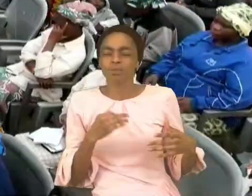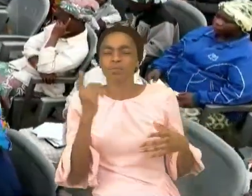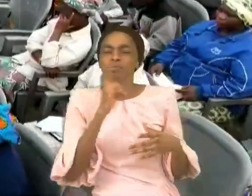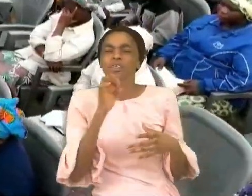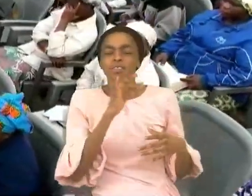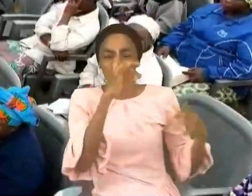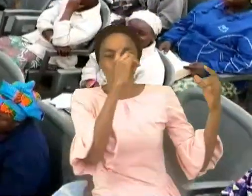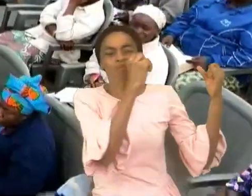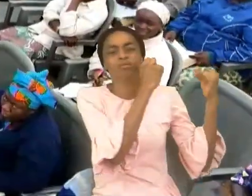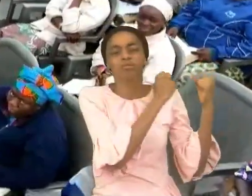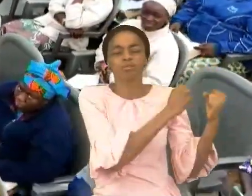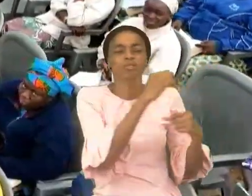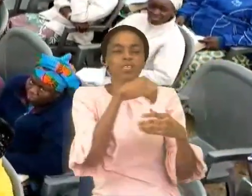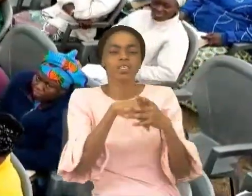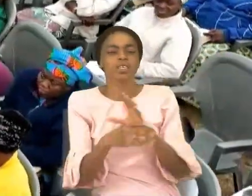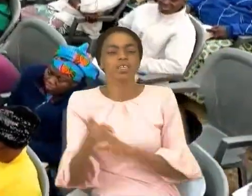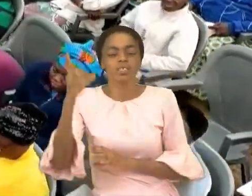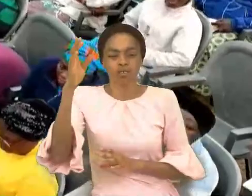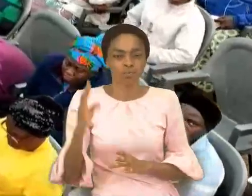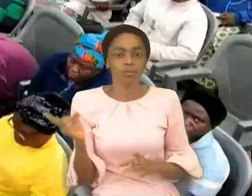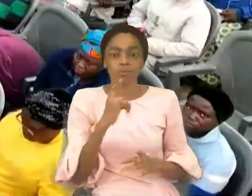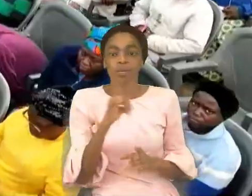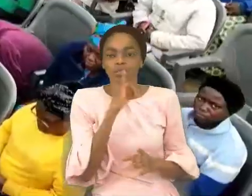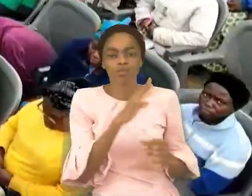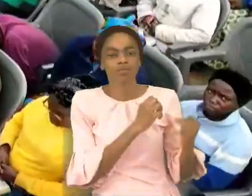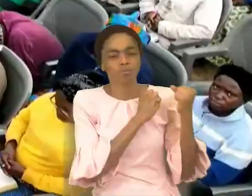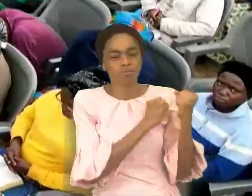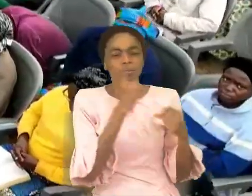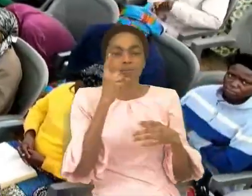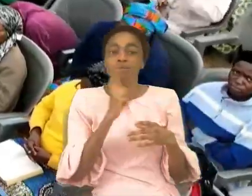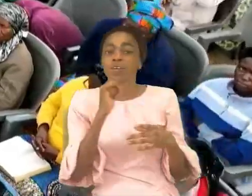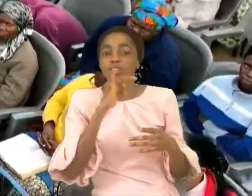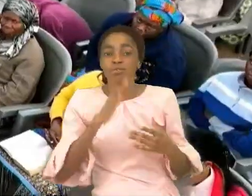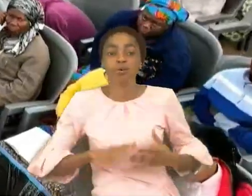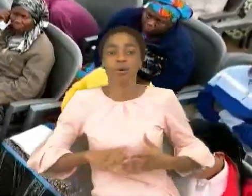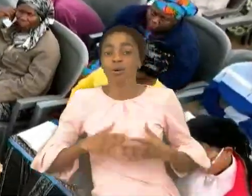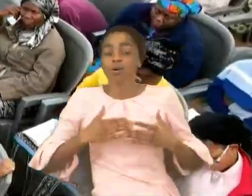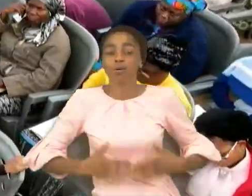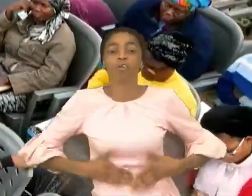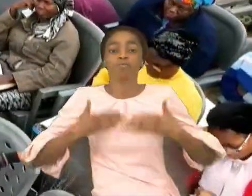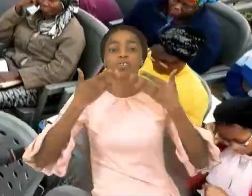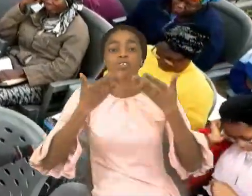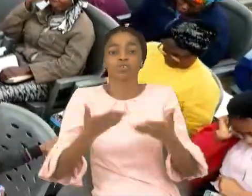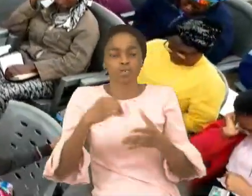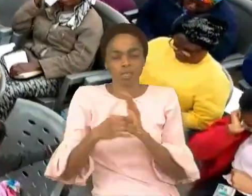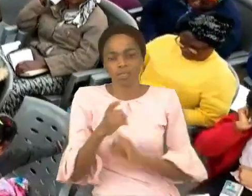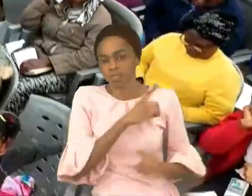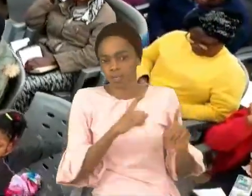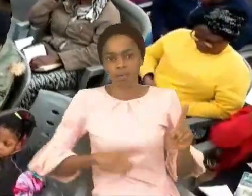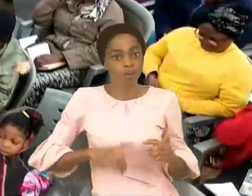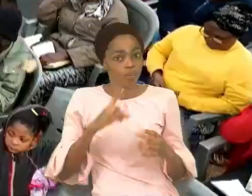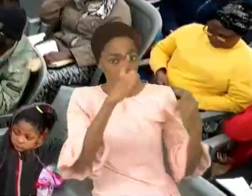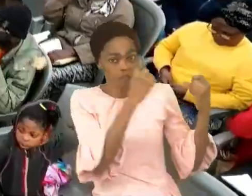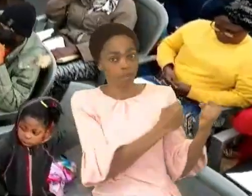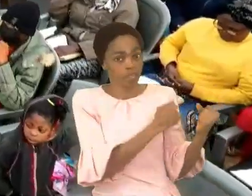where is your profession in the Lord? Faith means that if you have already trembled before God, you're not